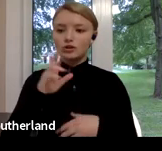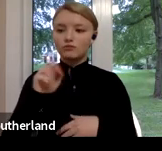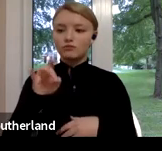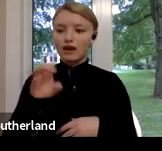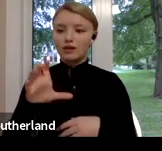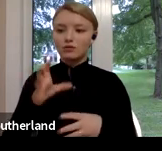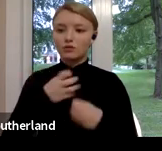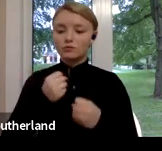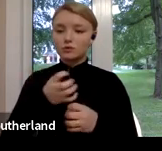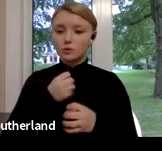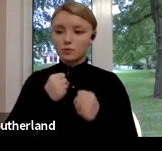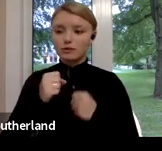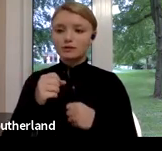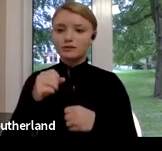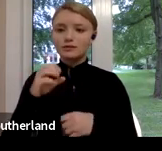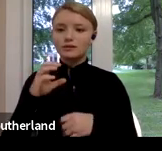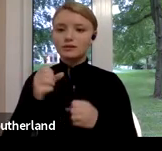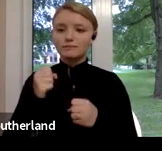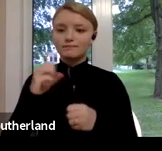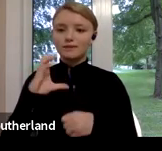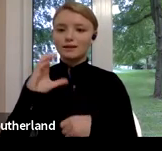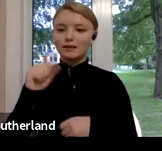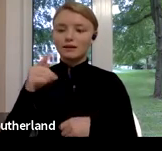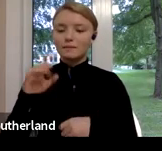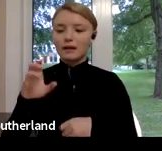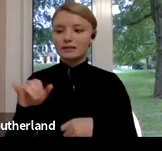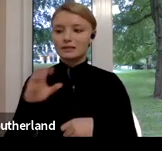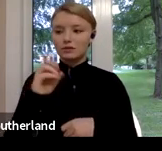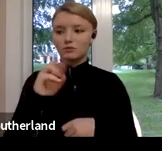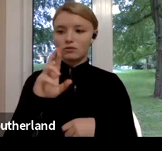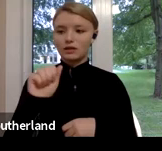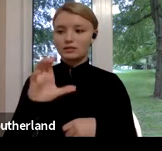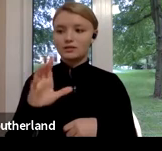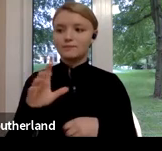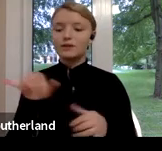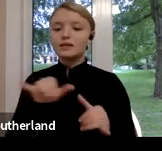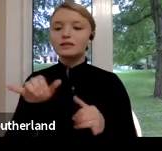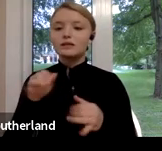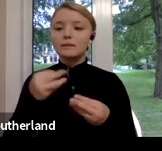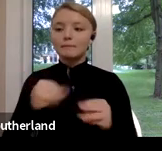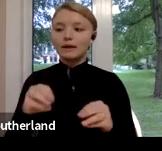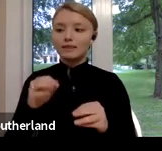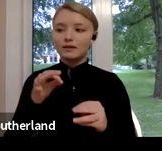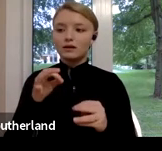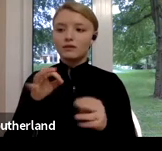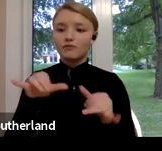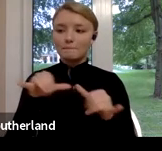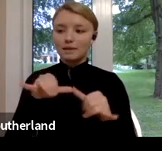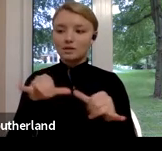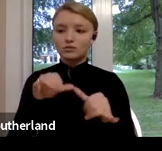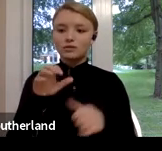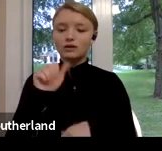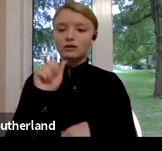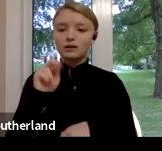of measuring antioxidant capacities. And Ningxia Red has the